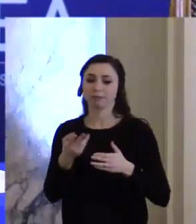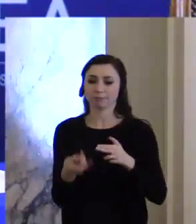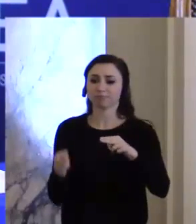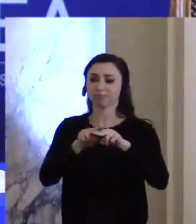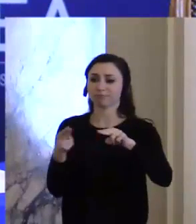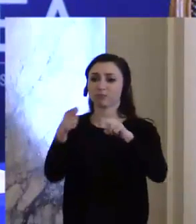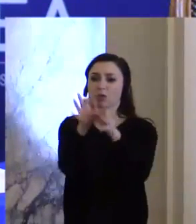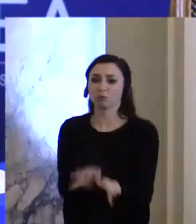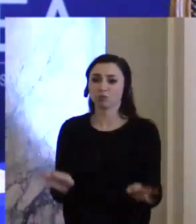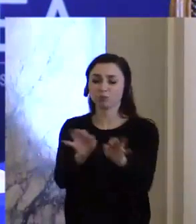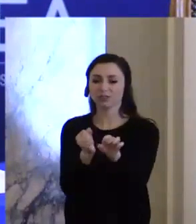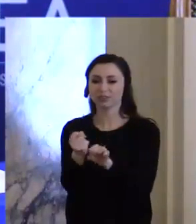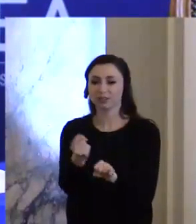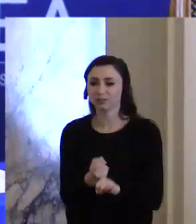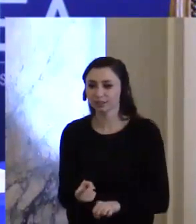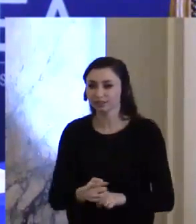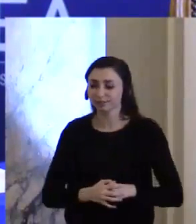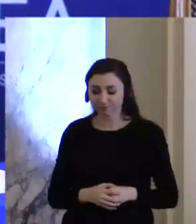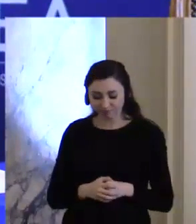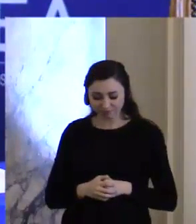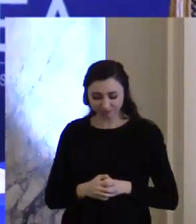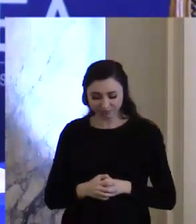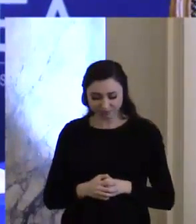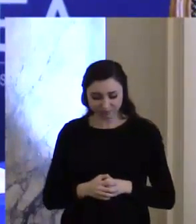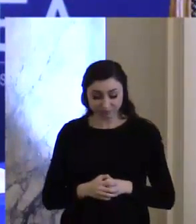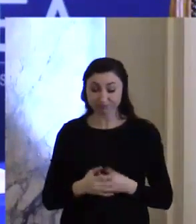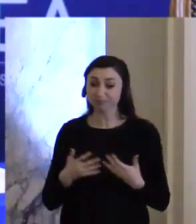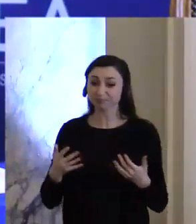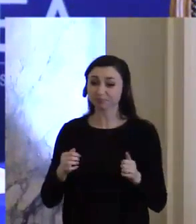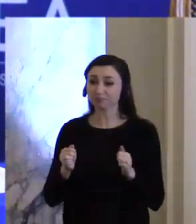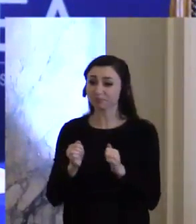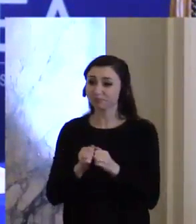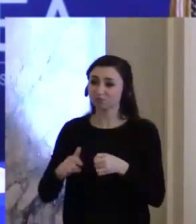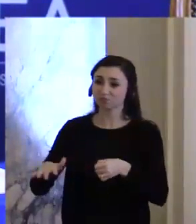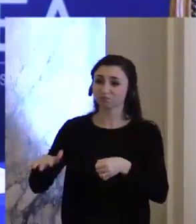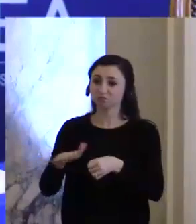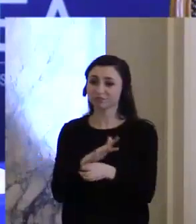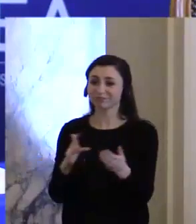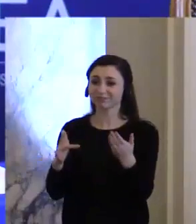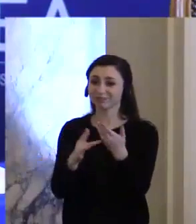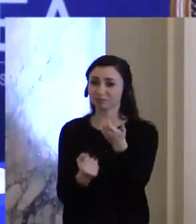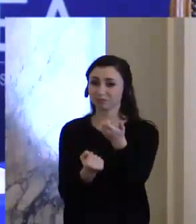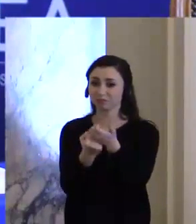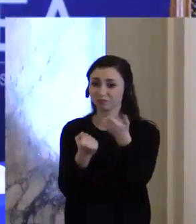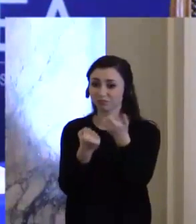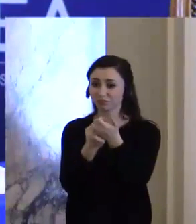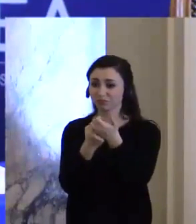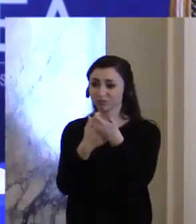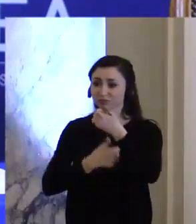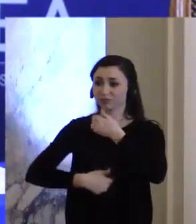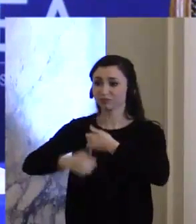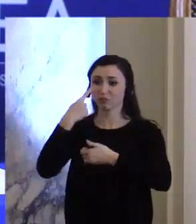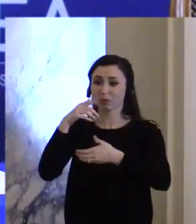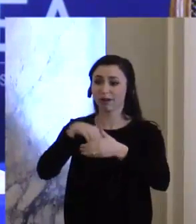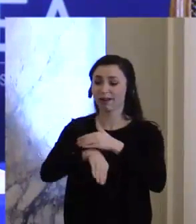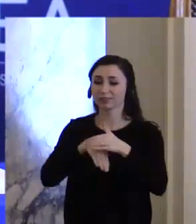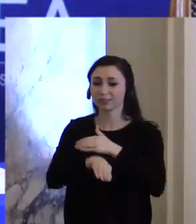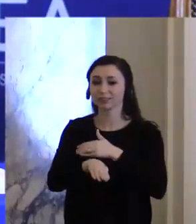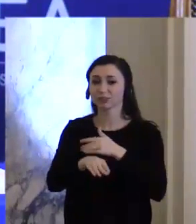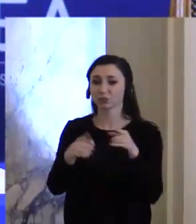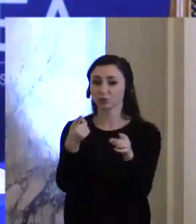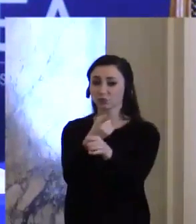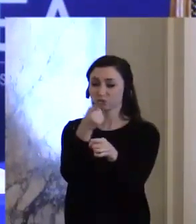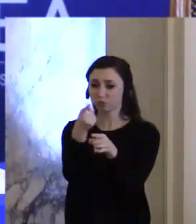year. In fact, with the full technical support of our Secretariat for Access to Rights and Equity,